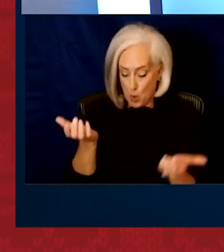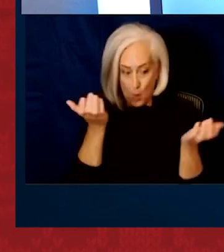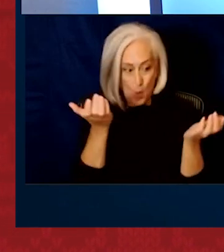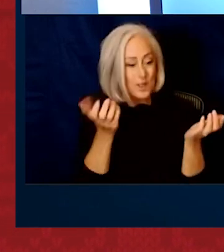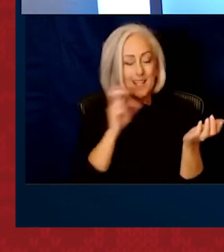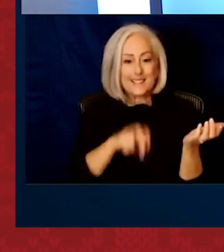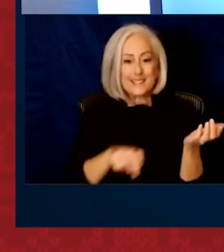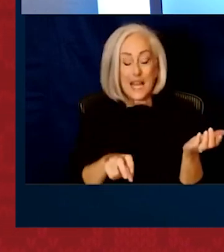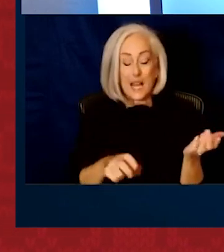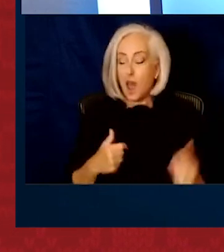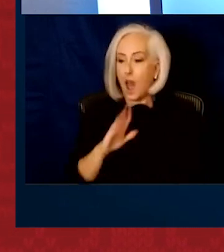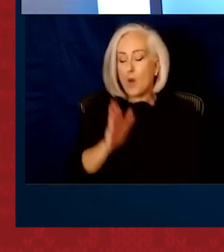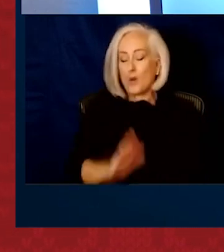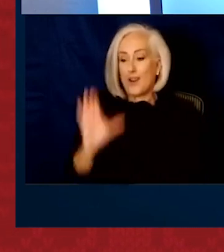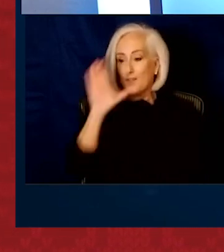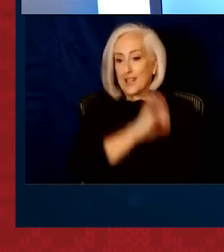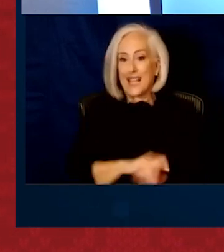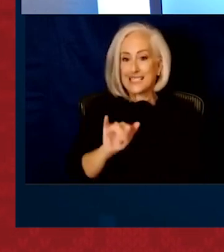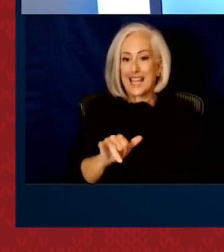honest, Alexis. I didn't see you as a snake whisperer.